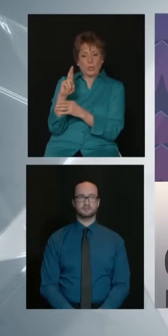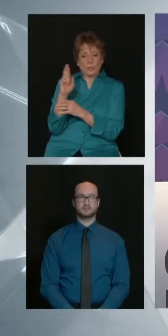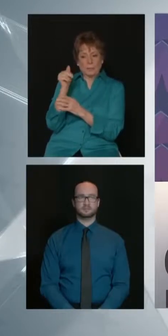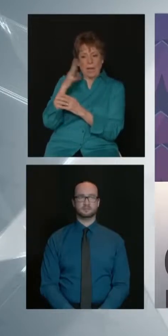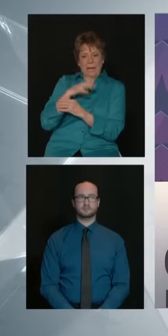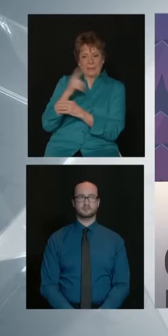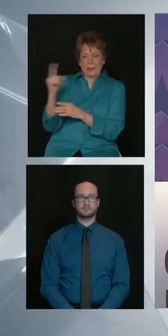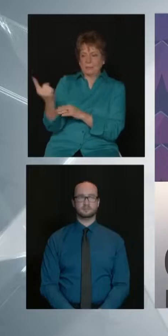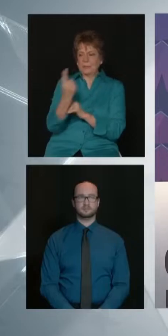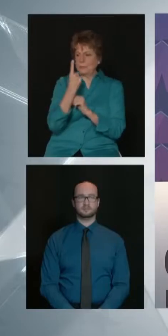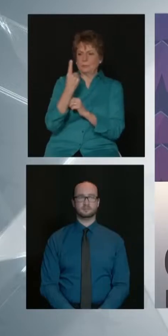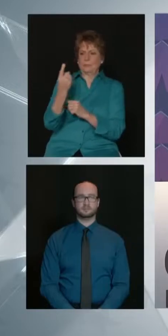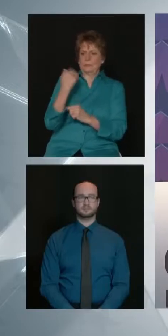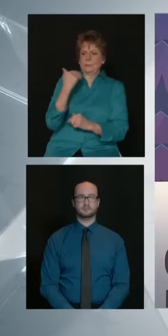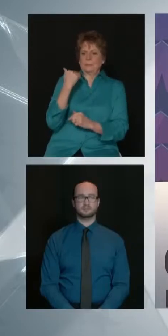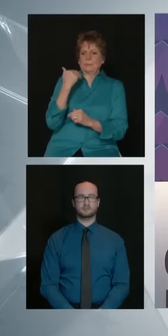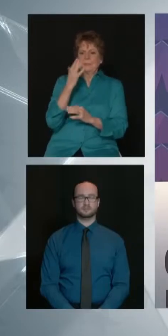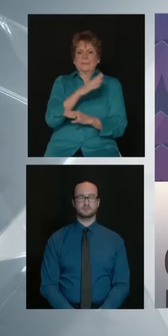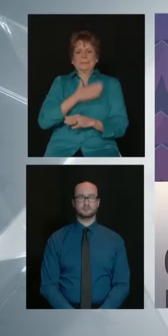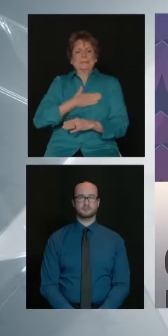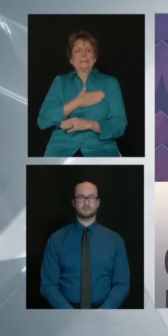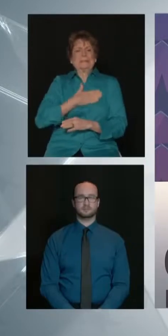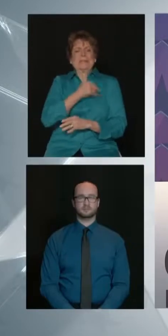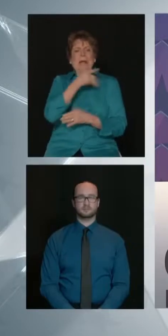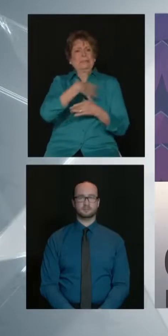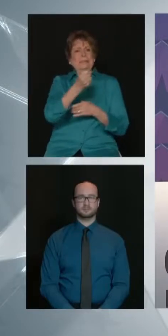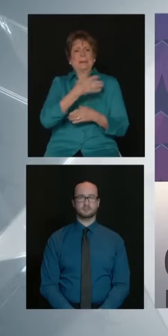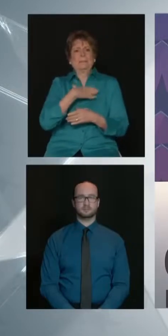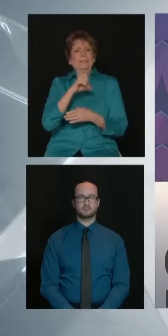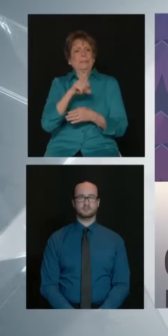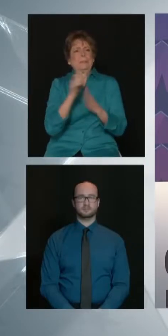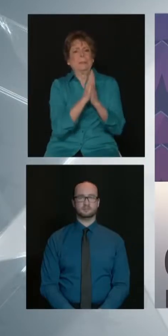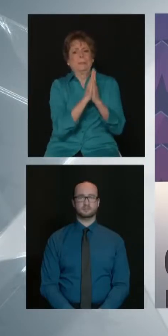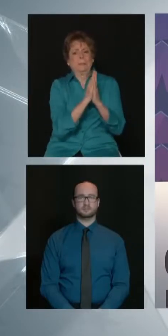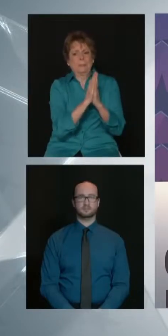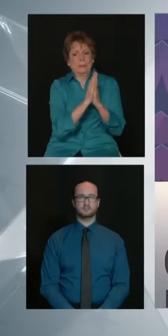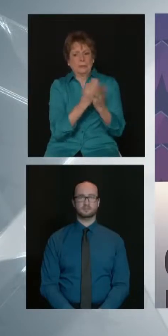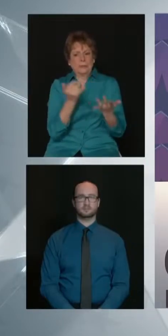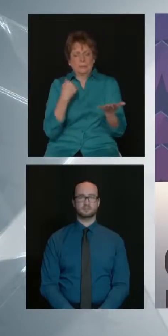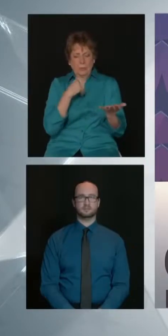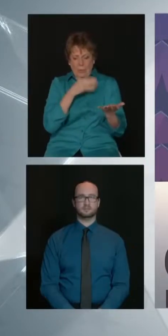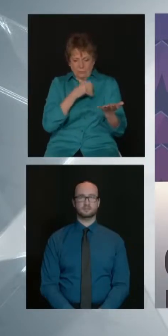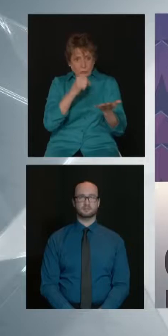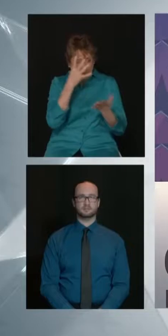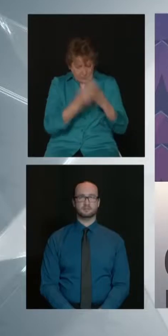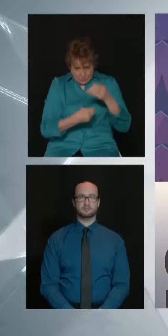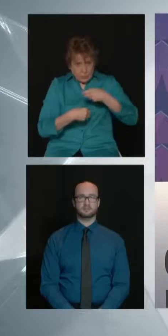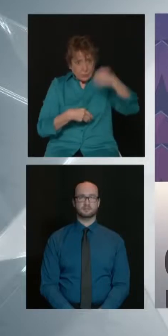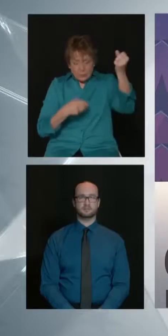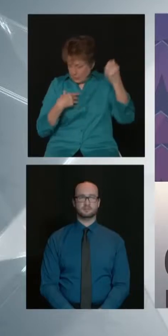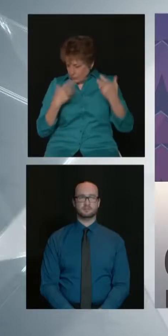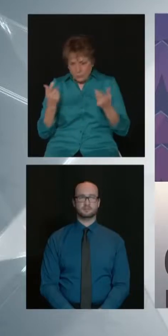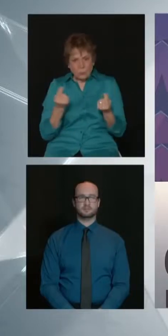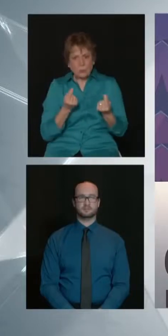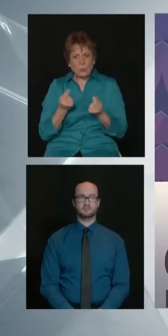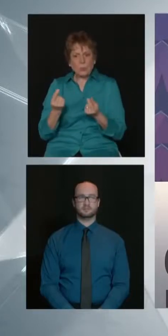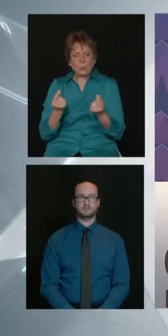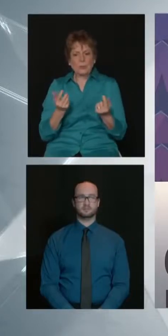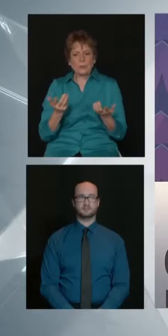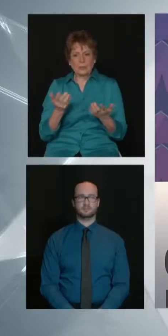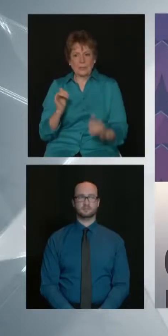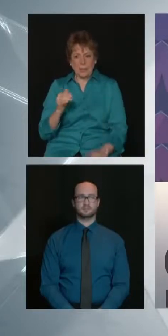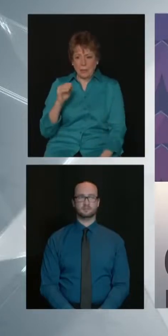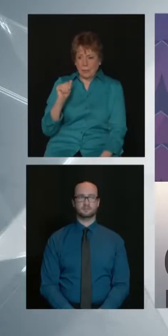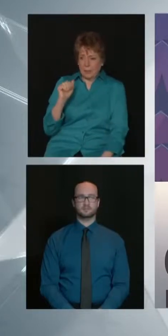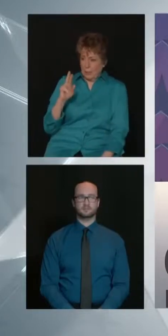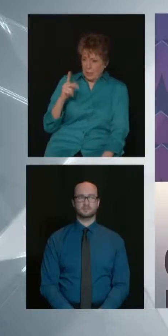long I'm in the United States Senate, I'm going to protect your Social Security and Medicare. My opponent said he wants to cut the knot